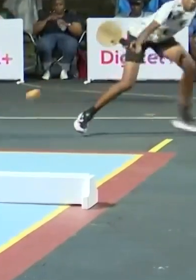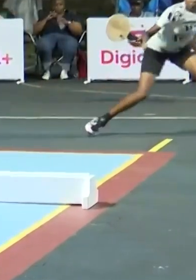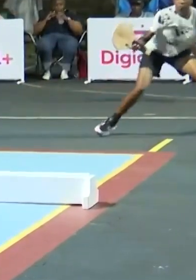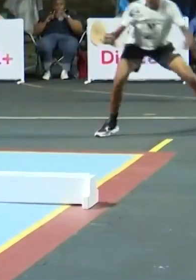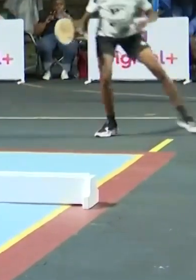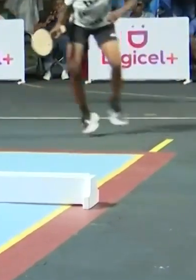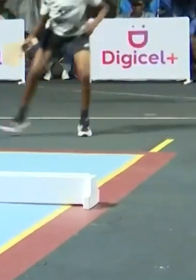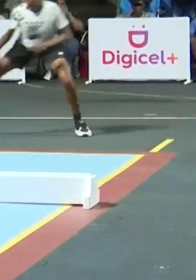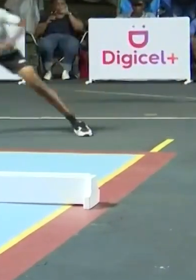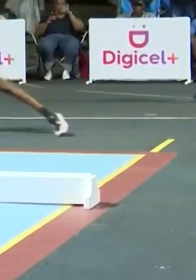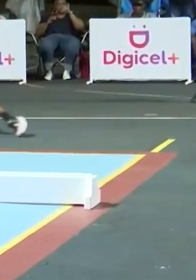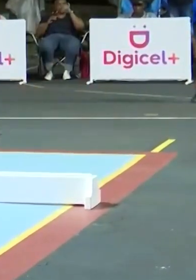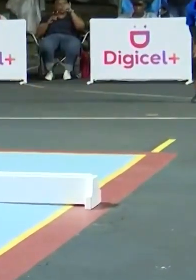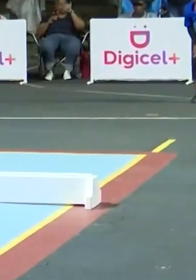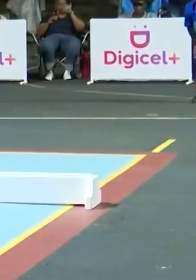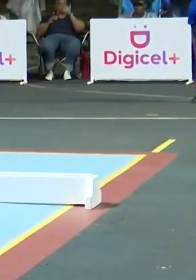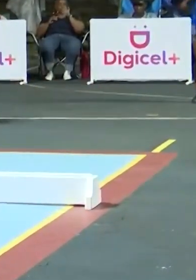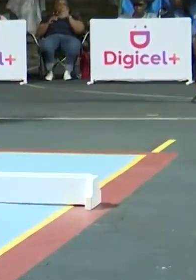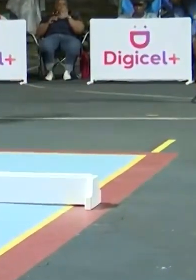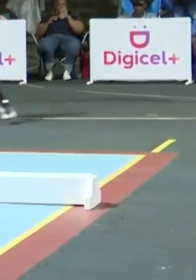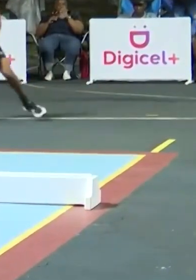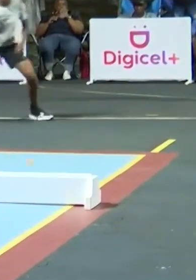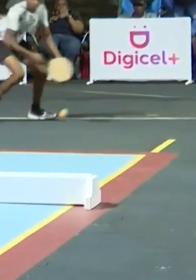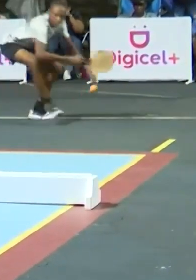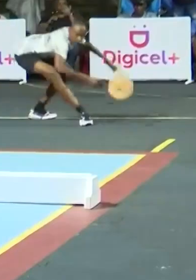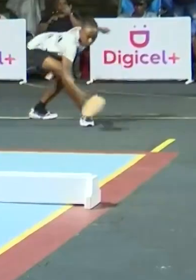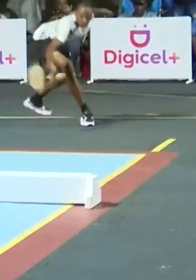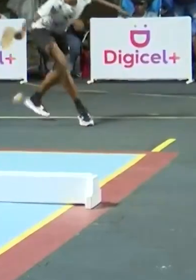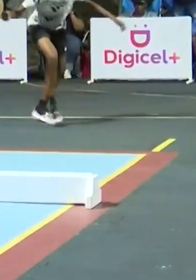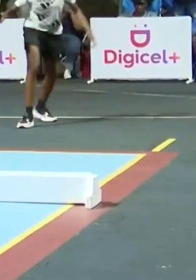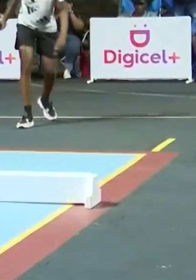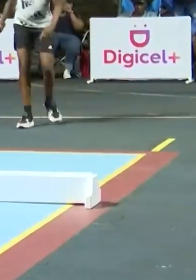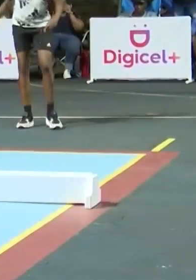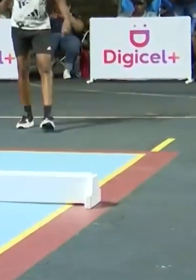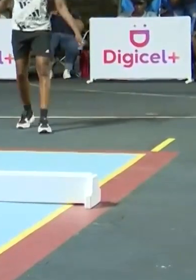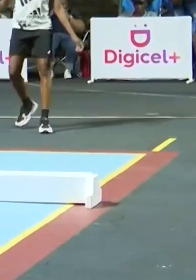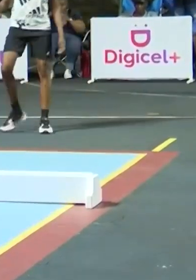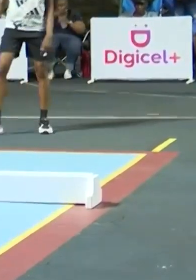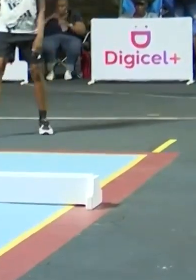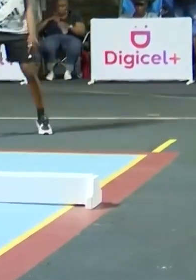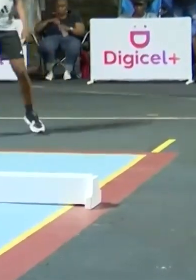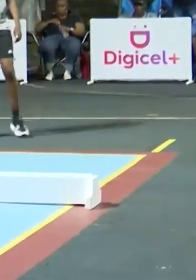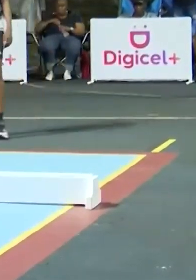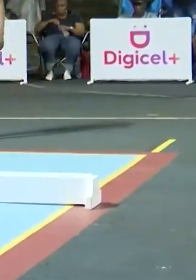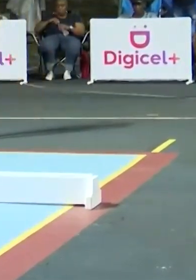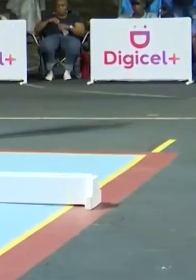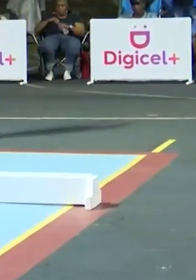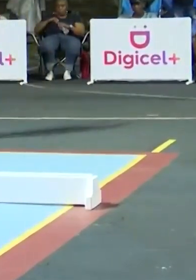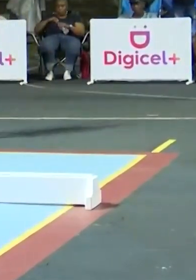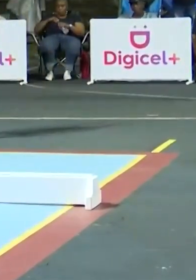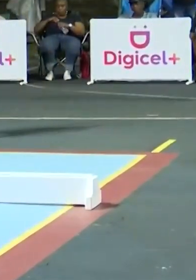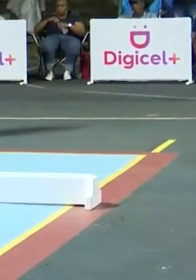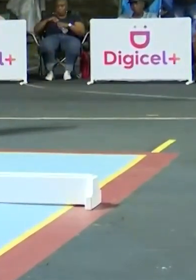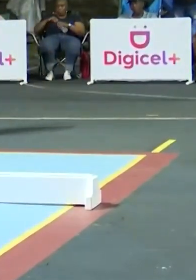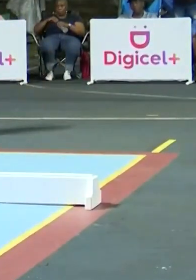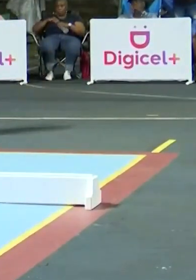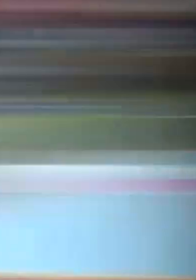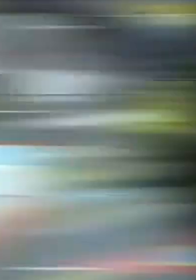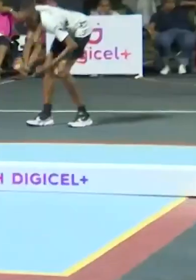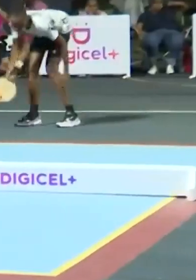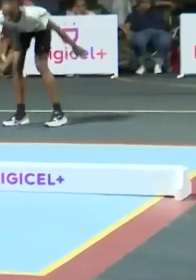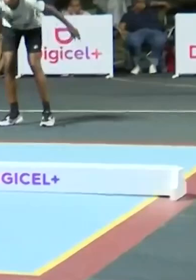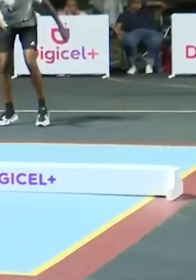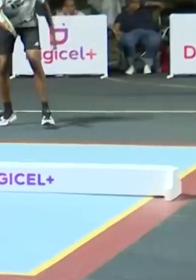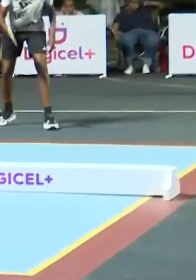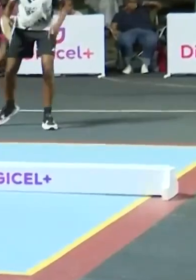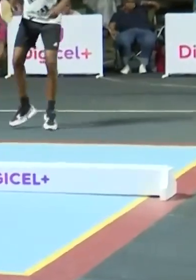every return. It was one of the longer rallies, and then Smith literally dropped the ball, giving Worrell the point.